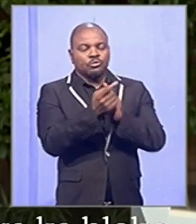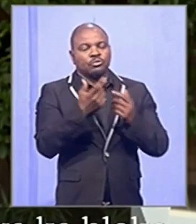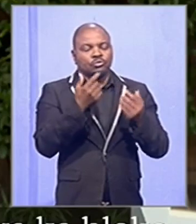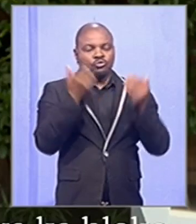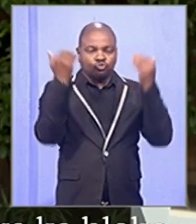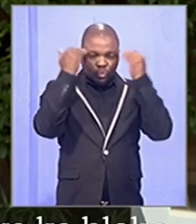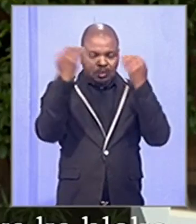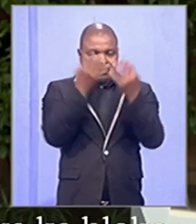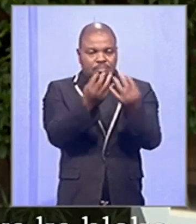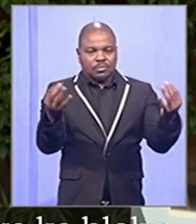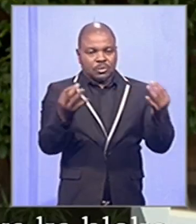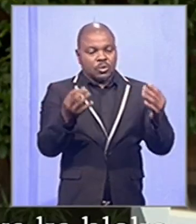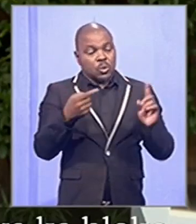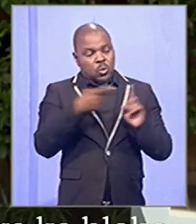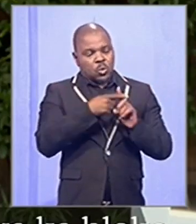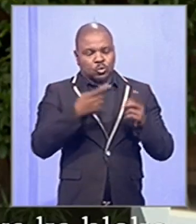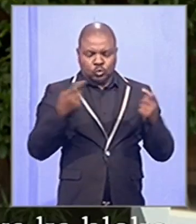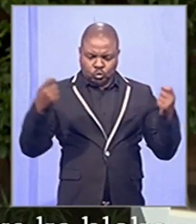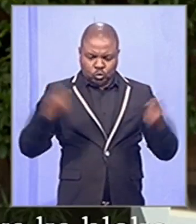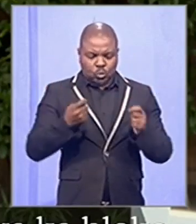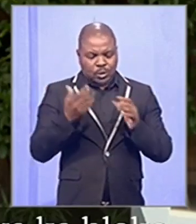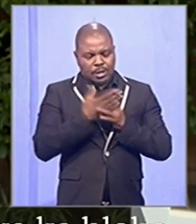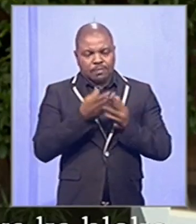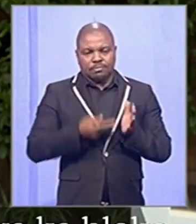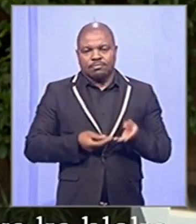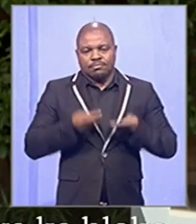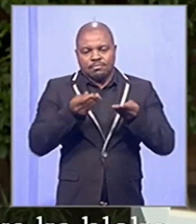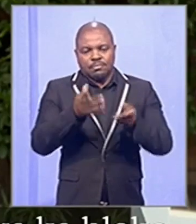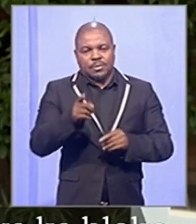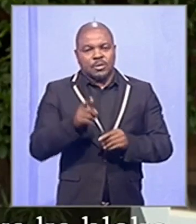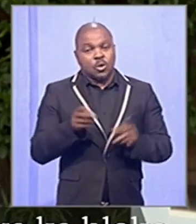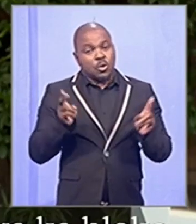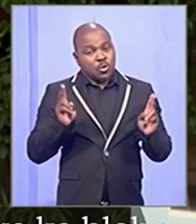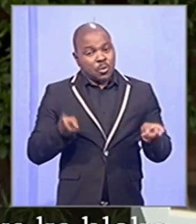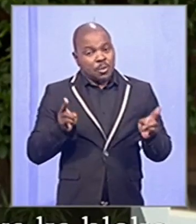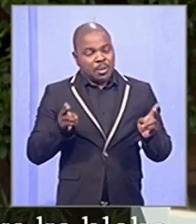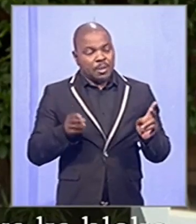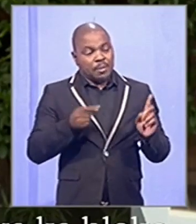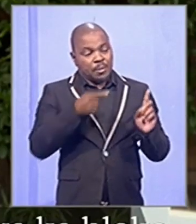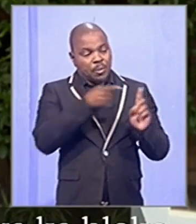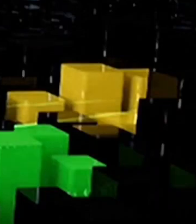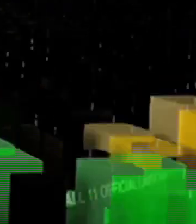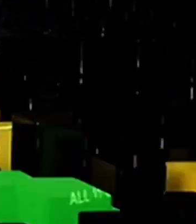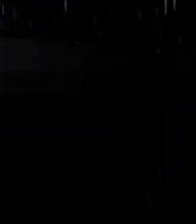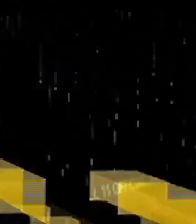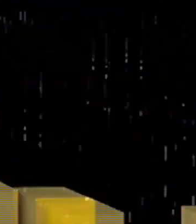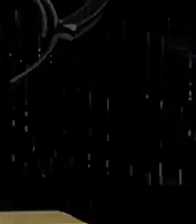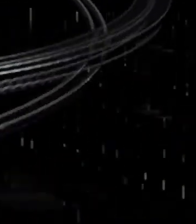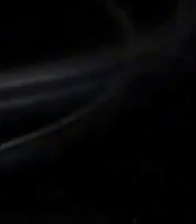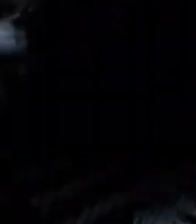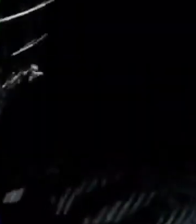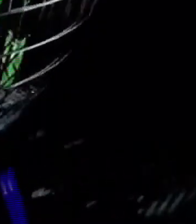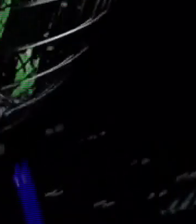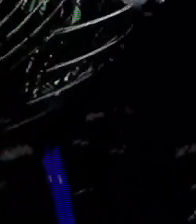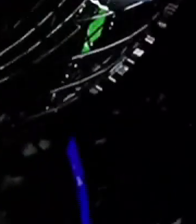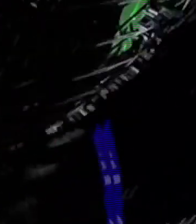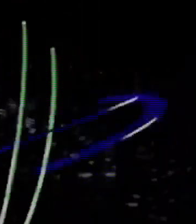when the prosecutor goes before the judges, he or she needs to make sure that now he has got a solid